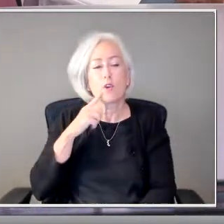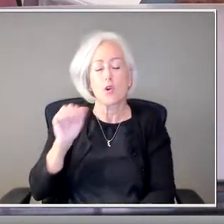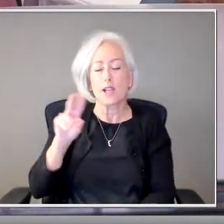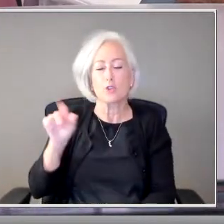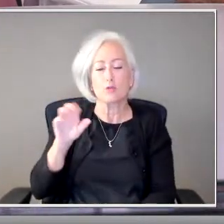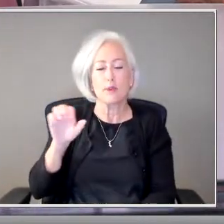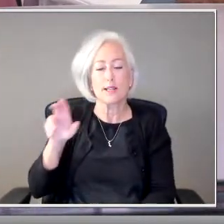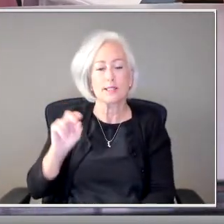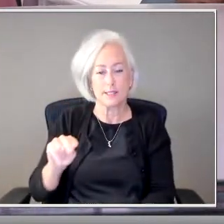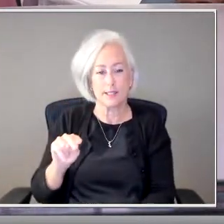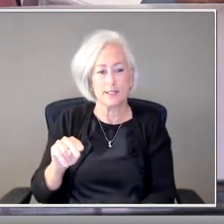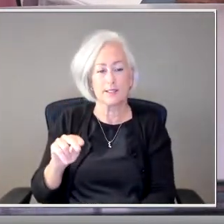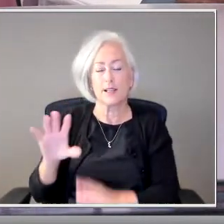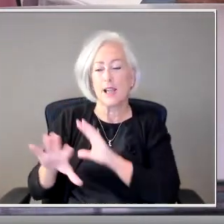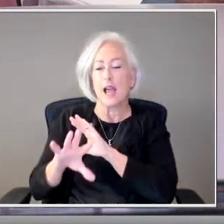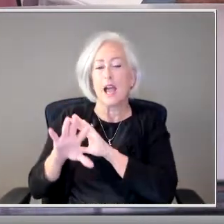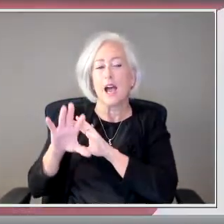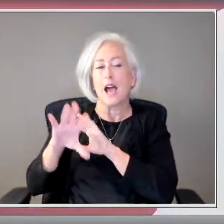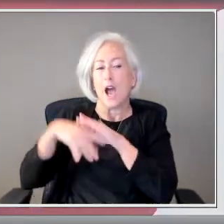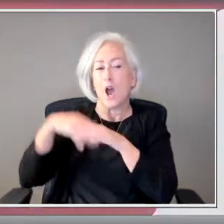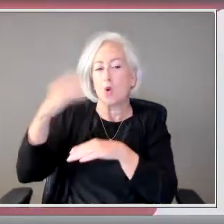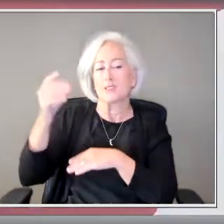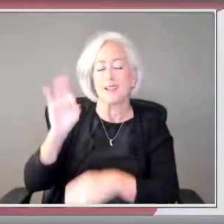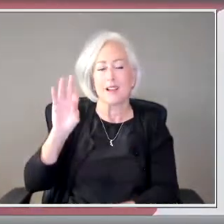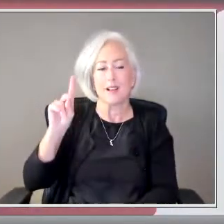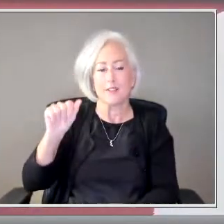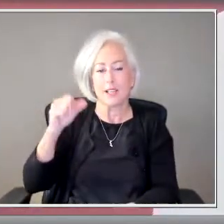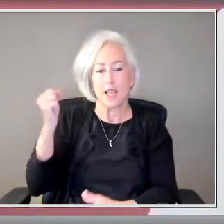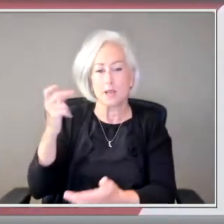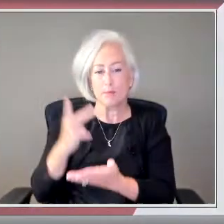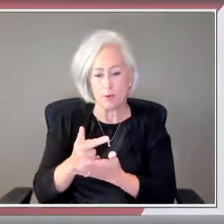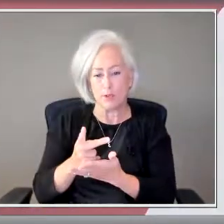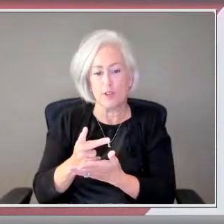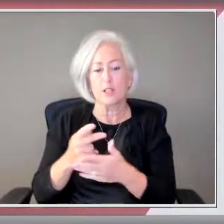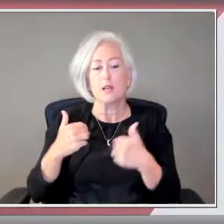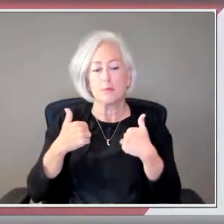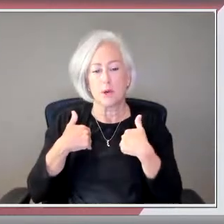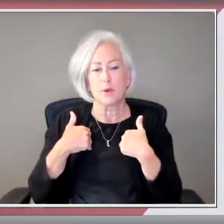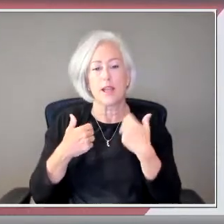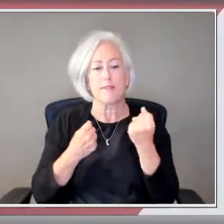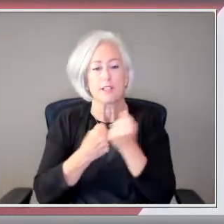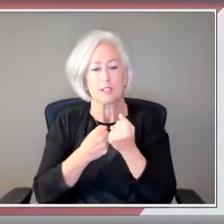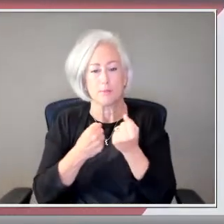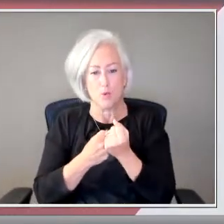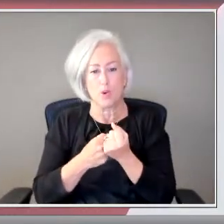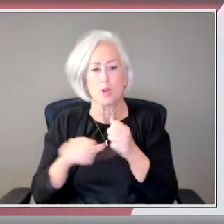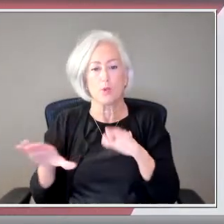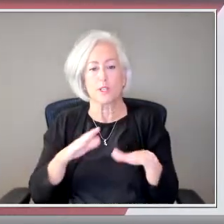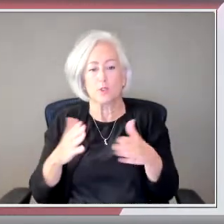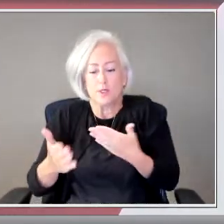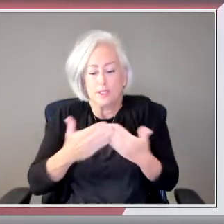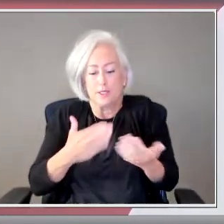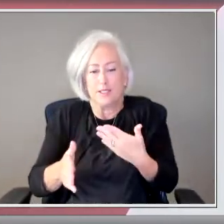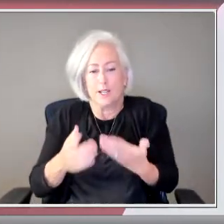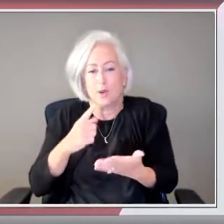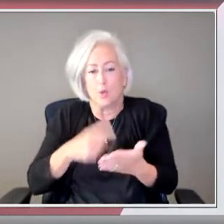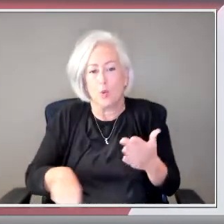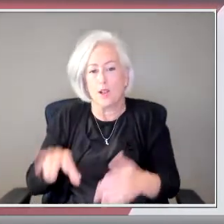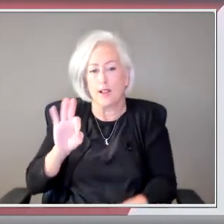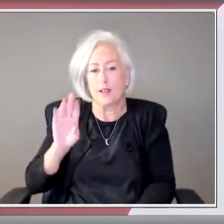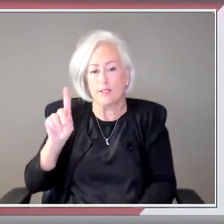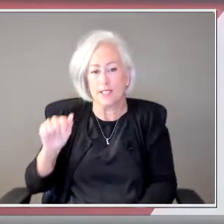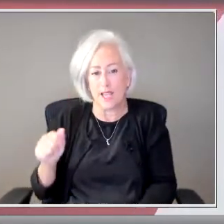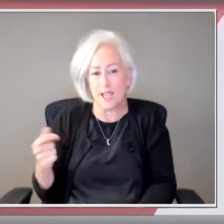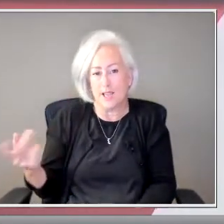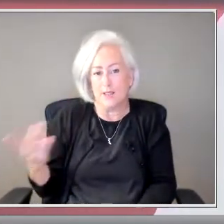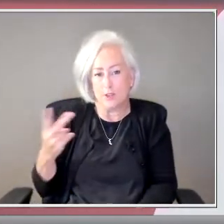outside FDA regulations, but there's enough evidence to support them that I can say, we're doing this, I don't care what the FDA says. It's between you and me. I'm telling you this